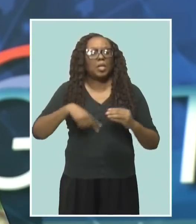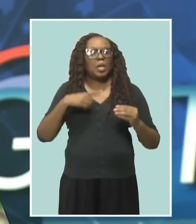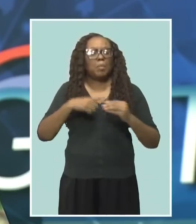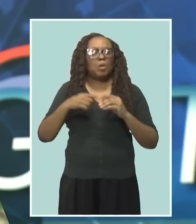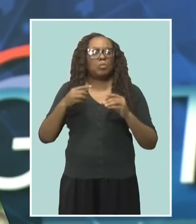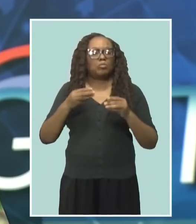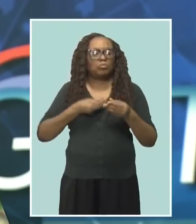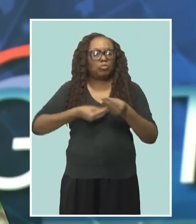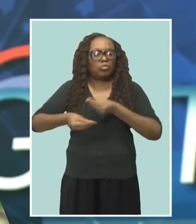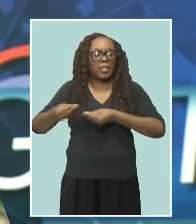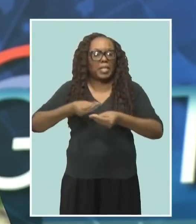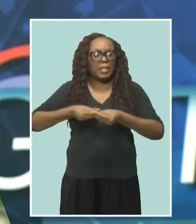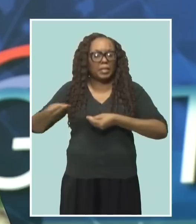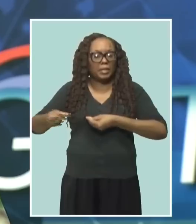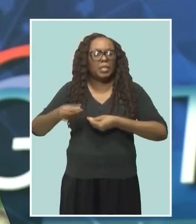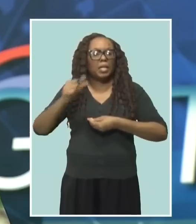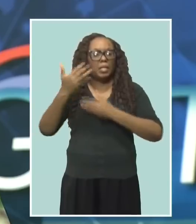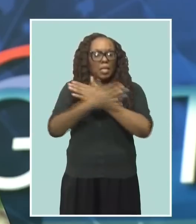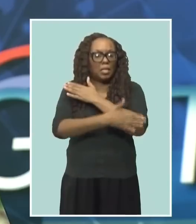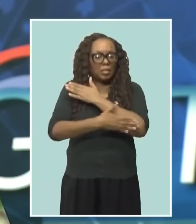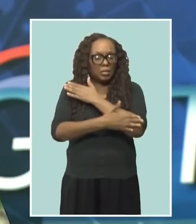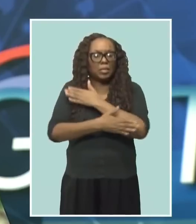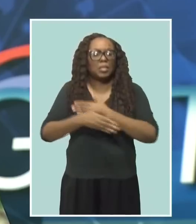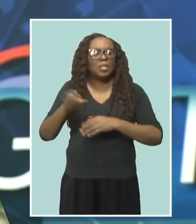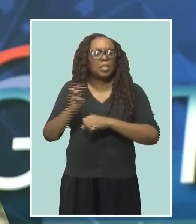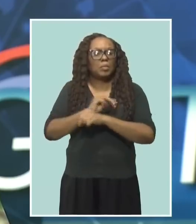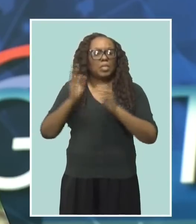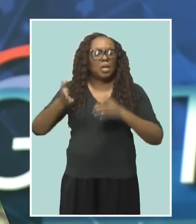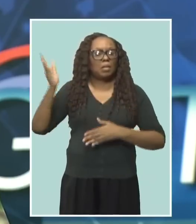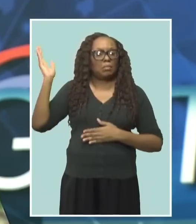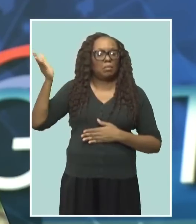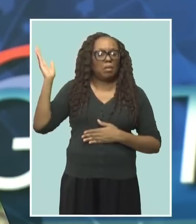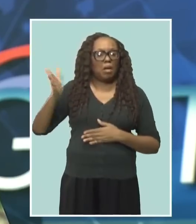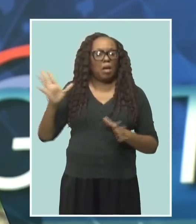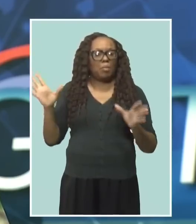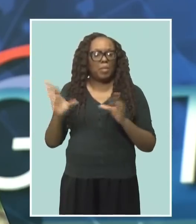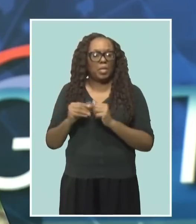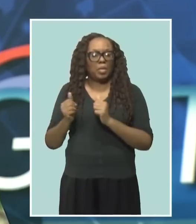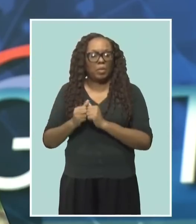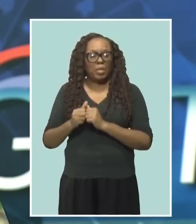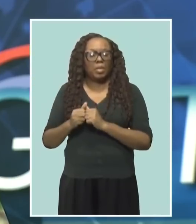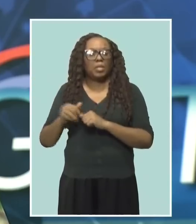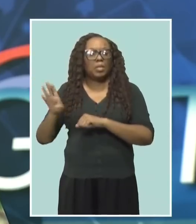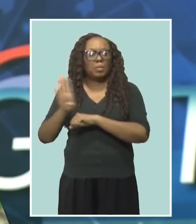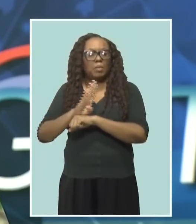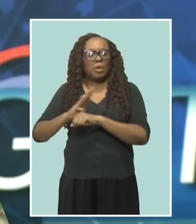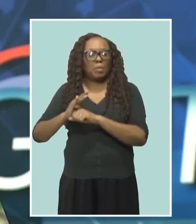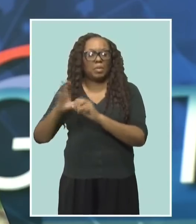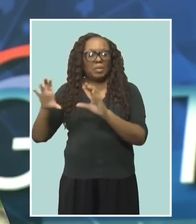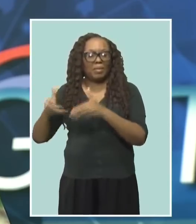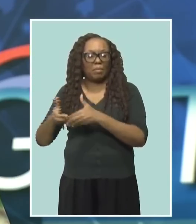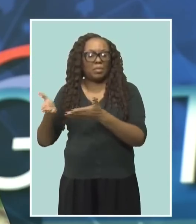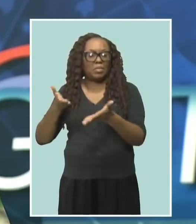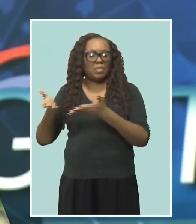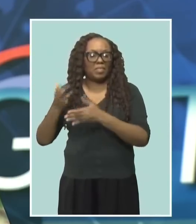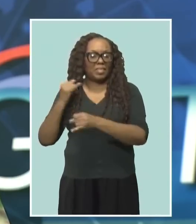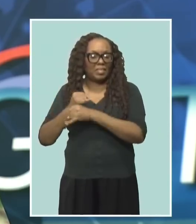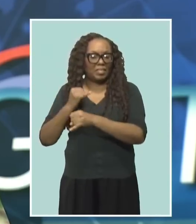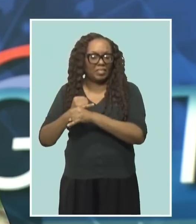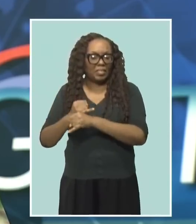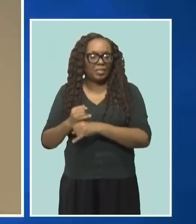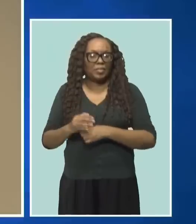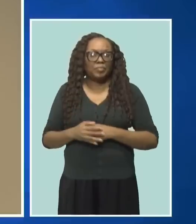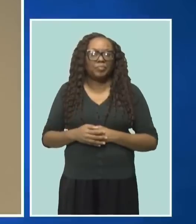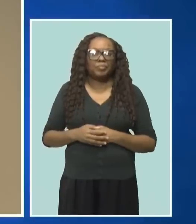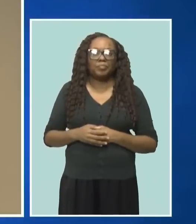of the productive sector. The minister was addressing a meeting hosted by the Barbados Coalition of Service Industries.